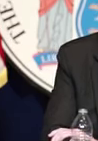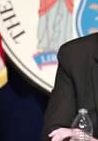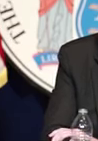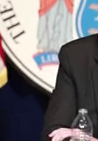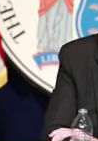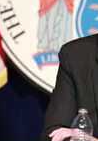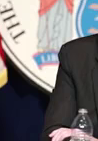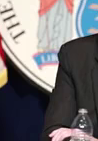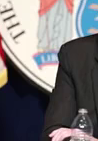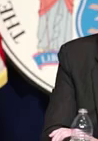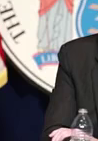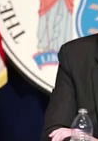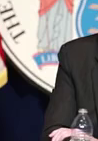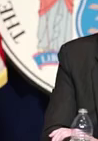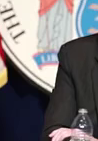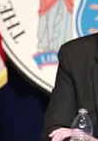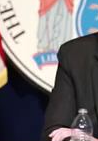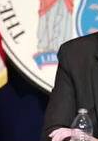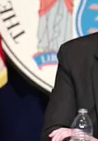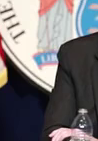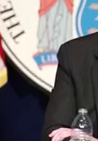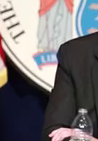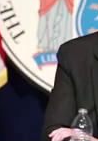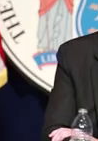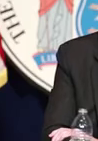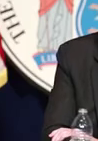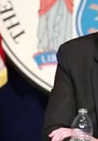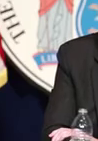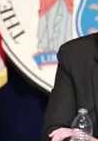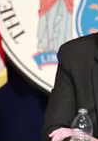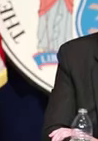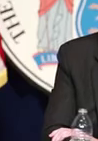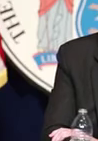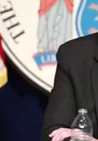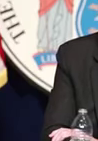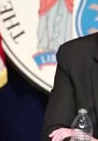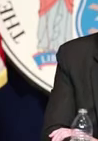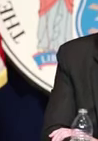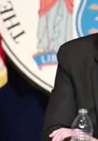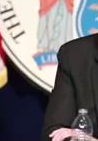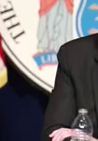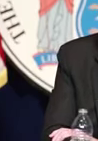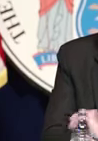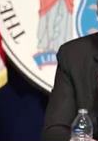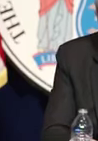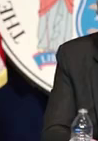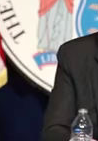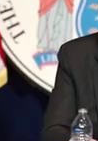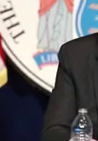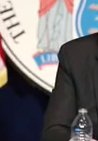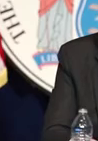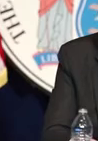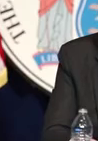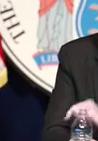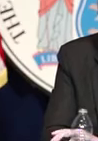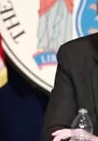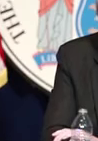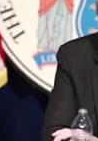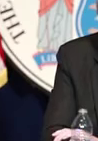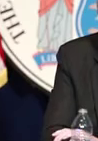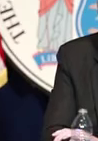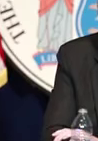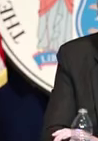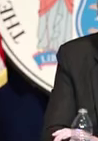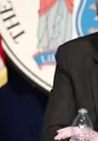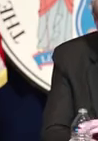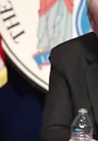of Taiwan. And another 200,000 will soon be on their way. To Ambassador Lily Xu, and she's on the left there, and the